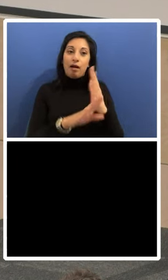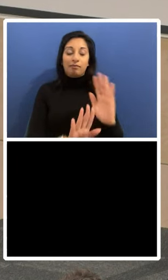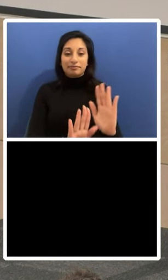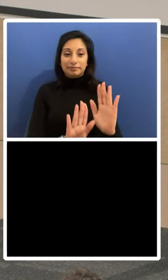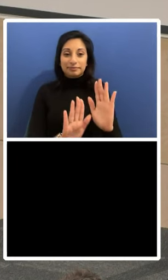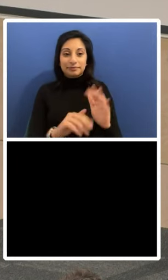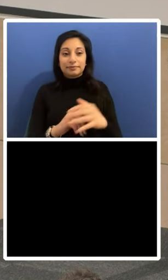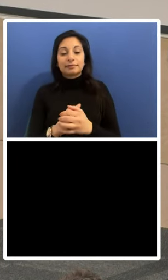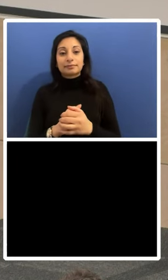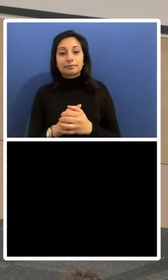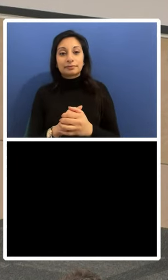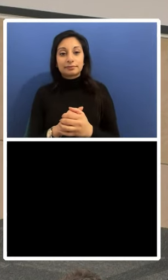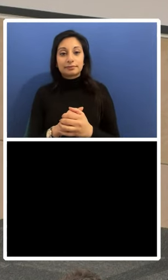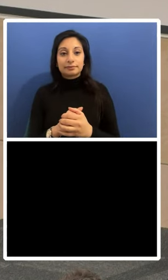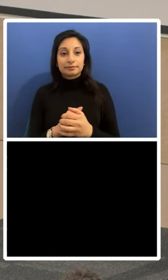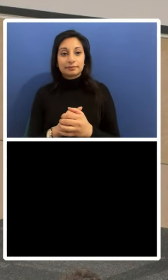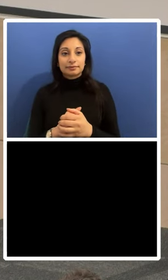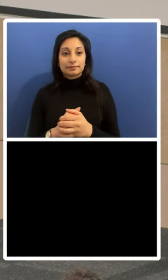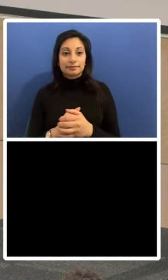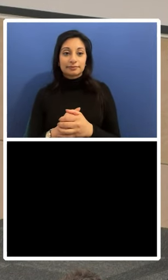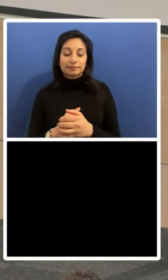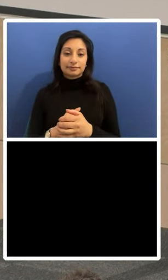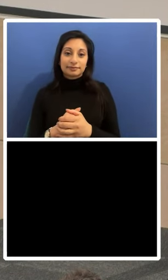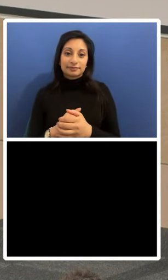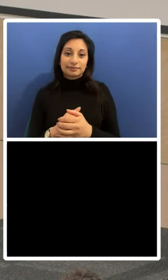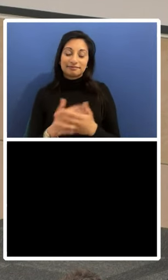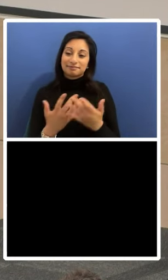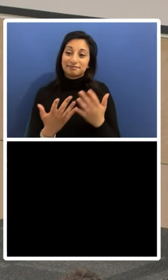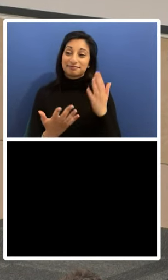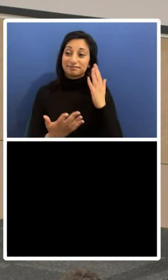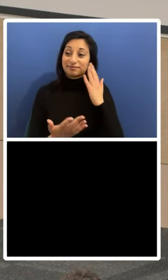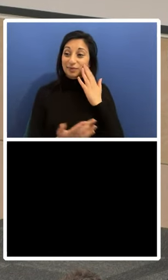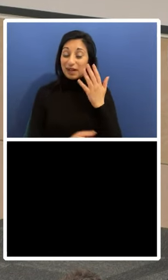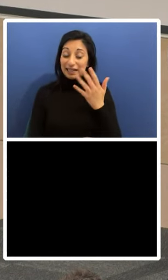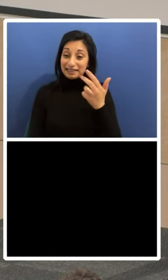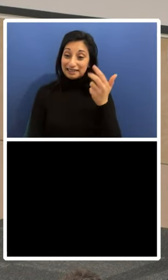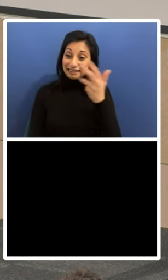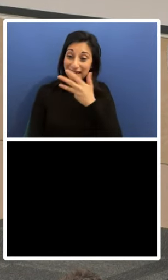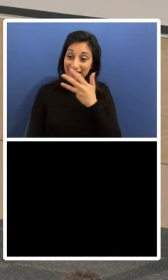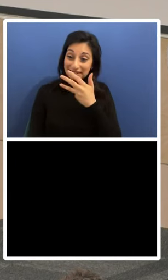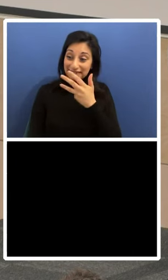it's not as final as it feels when you're 19. That's what I will say. You know,